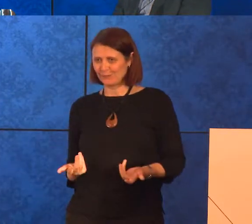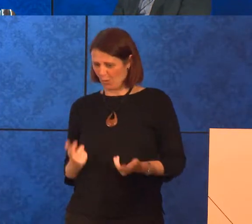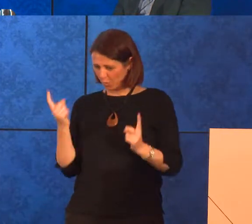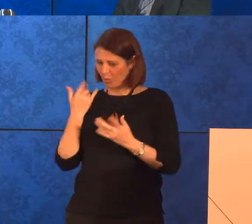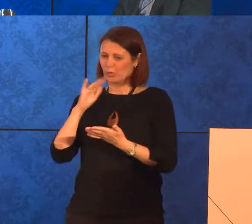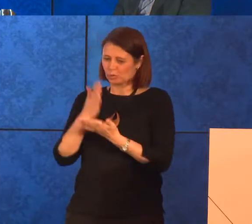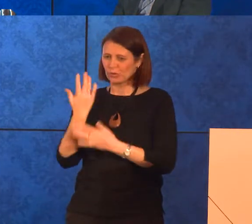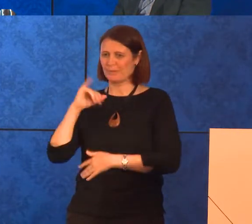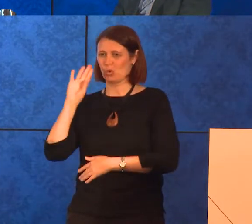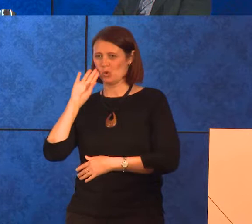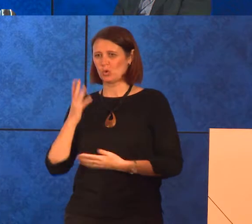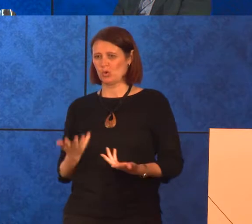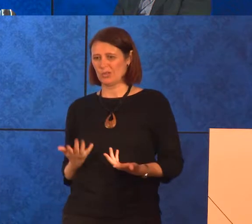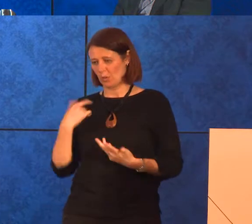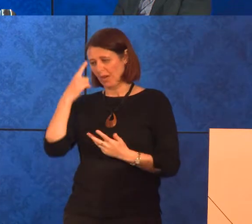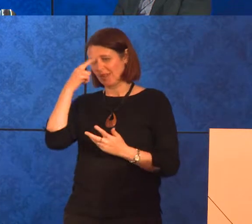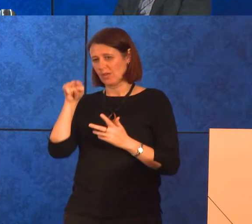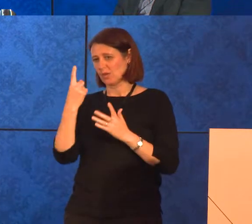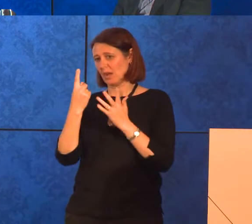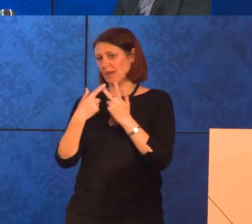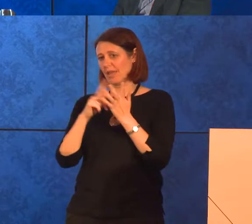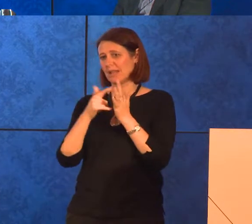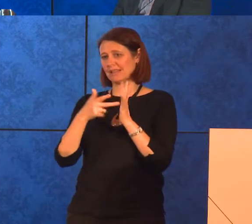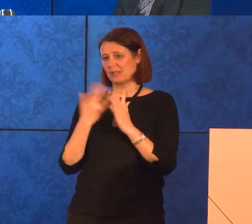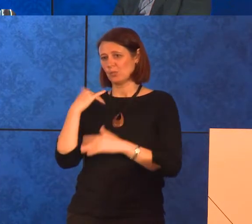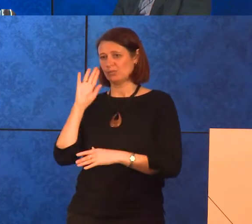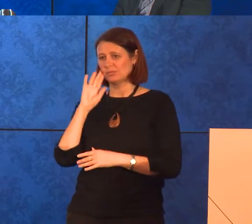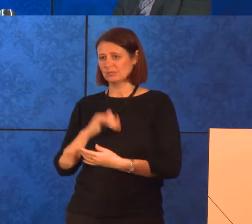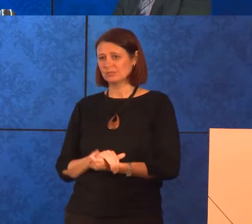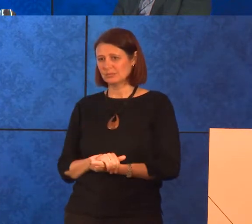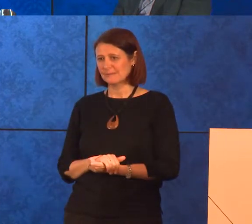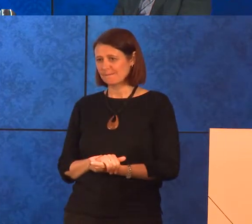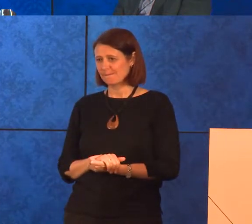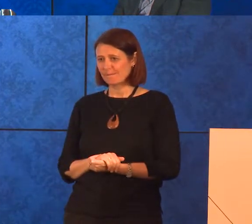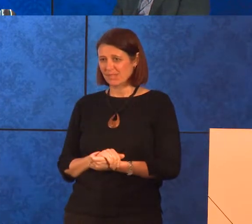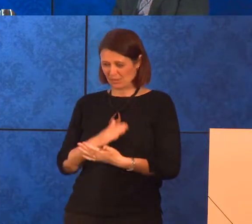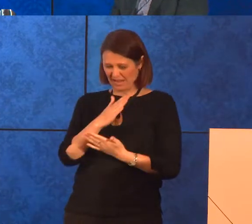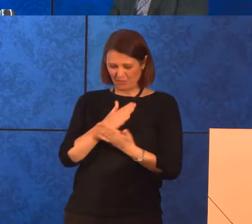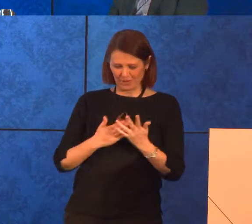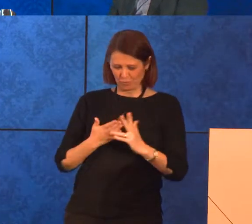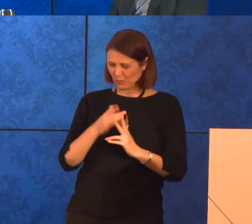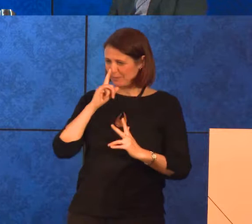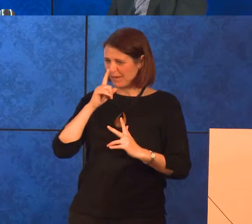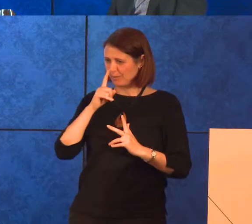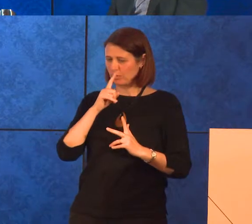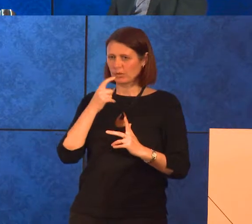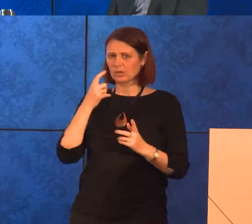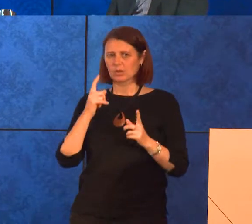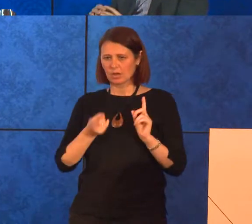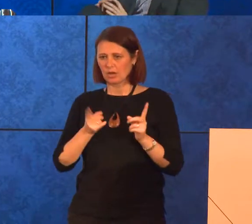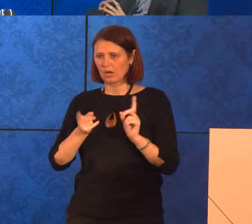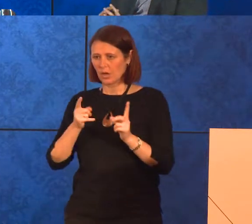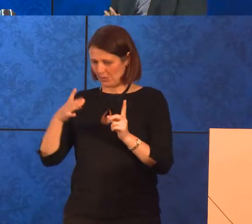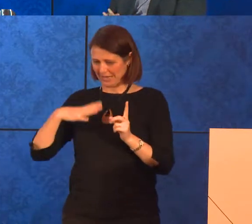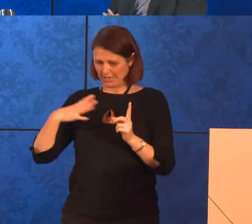be heard. So I think that was a lesson as well that, was sort of, I guess, halfway through, people were starting to recognise, as much as